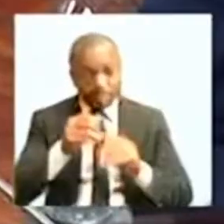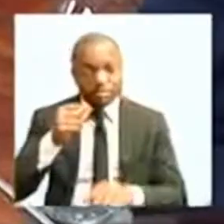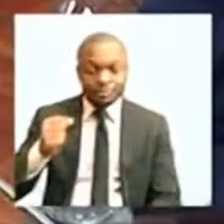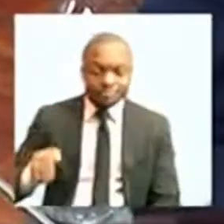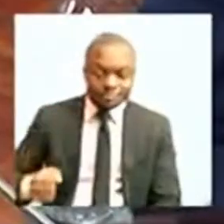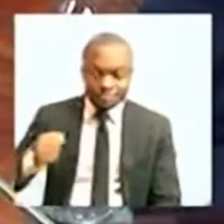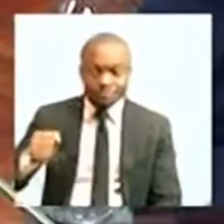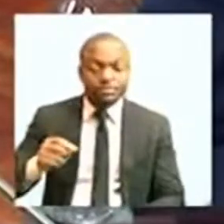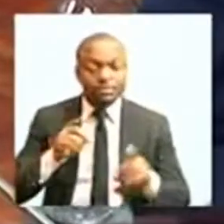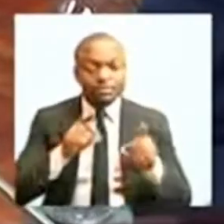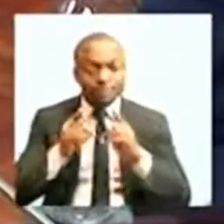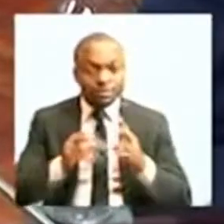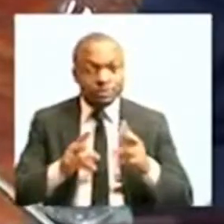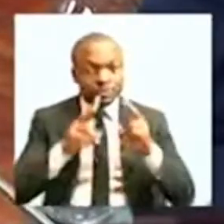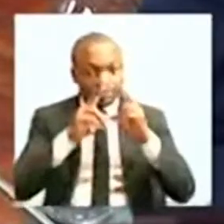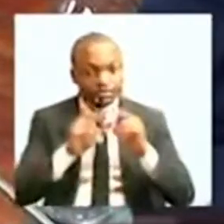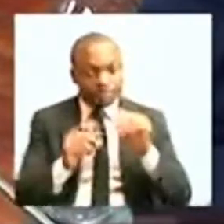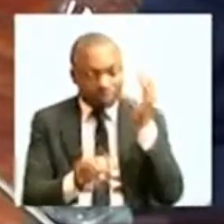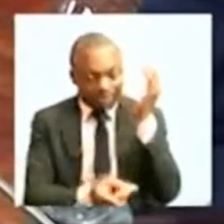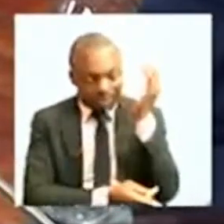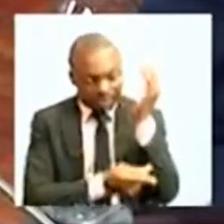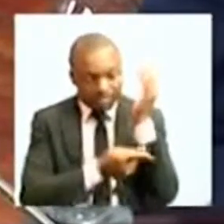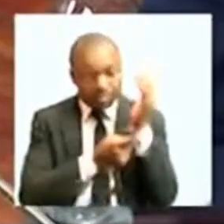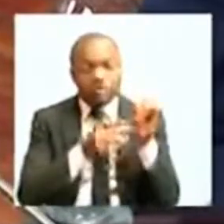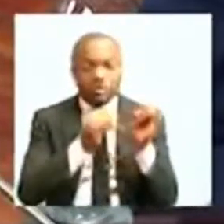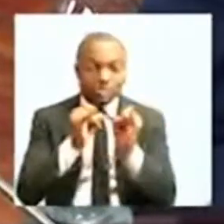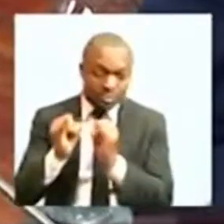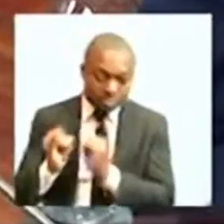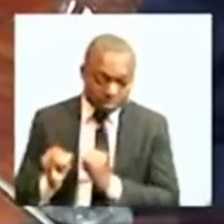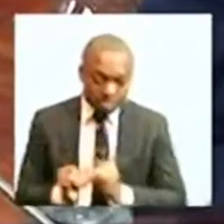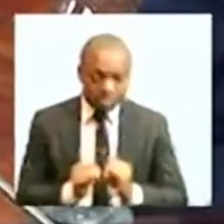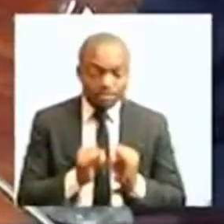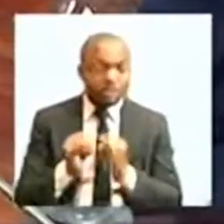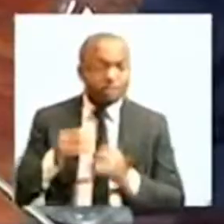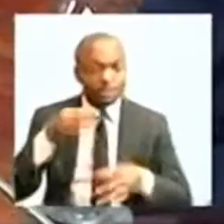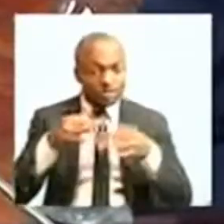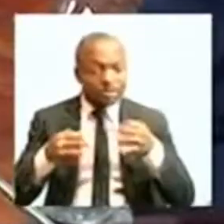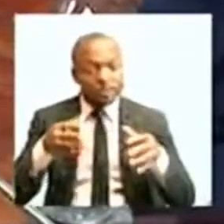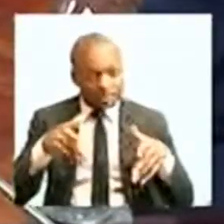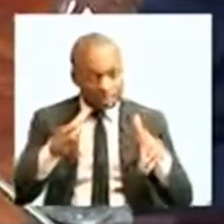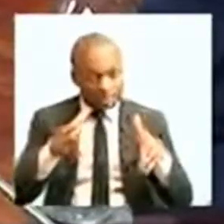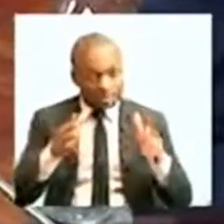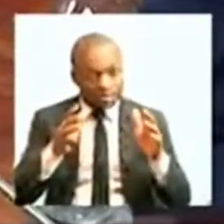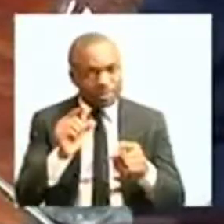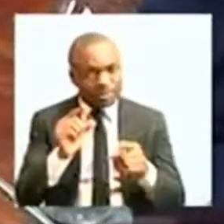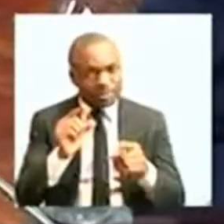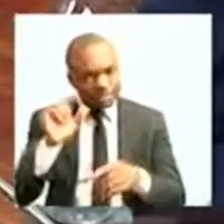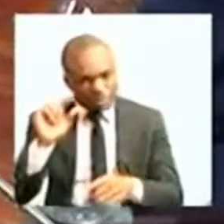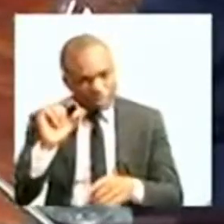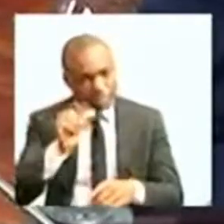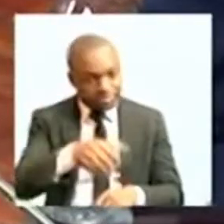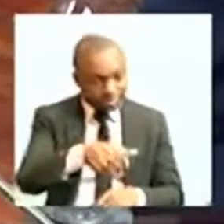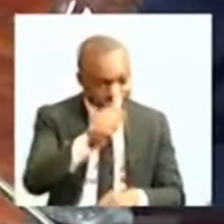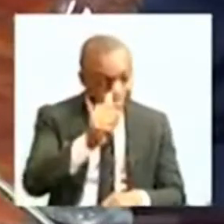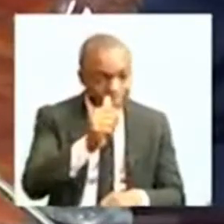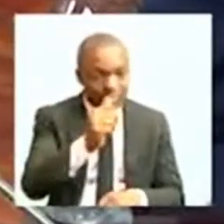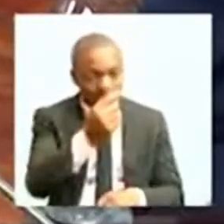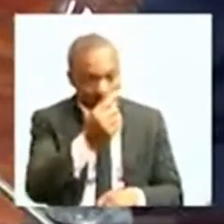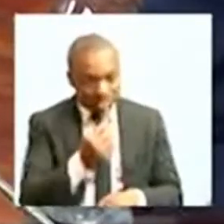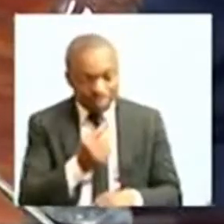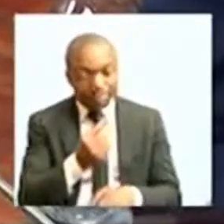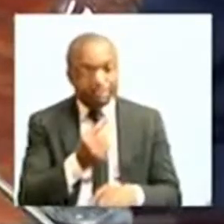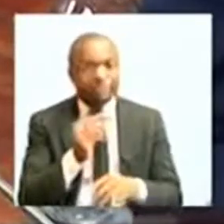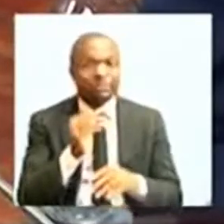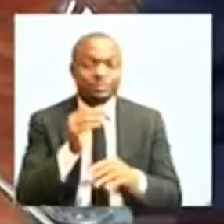director from Rural Development, who are implementing this. If you permit, just very briefly for them to just come through, just